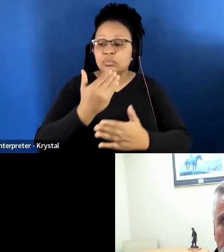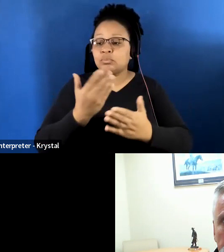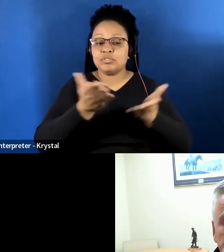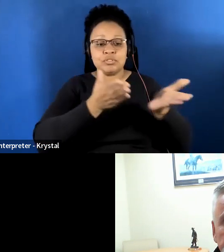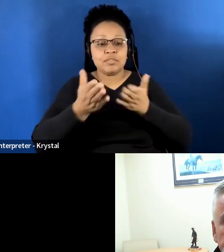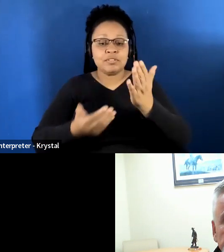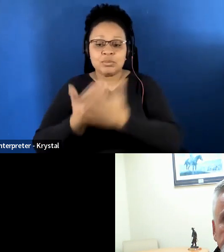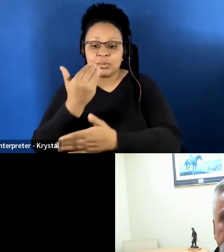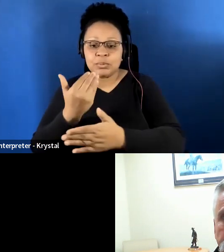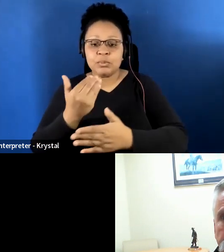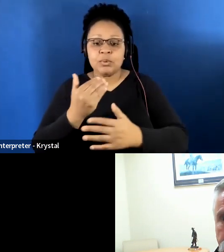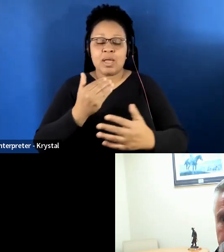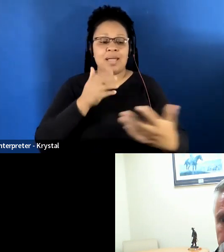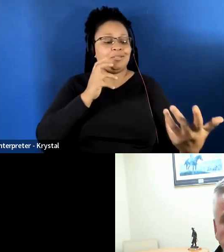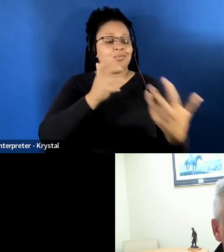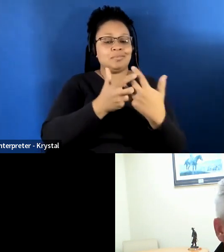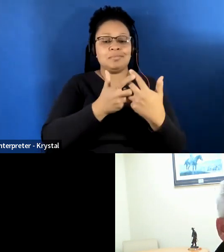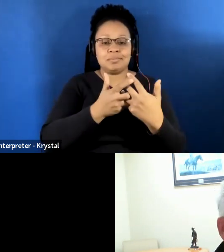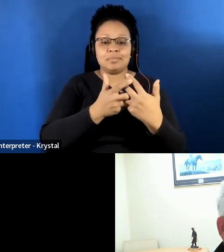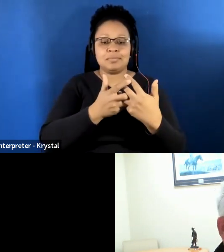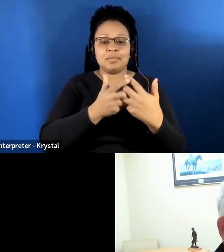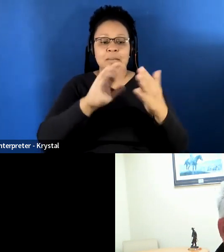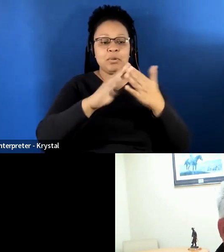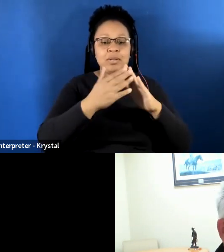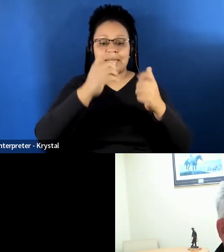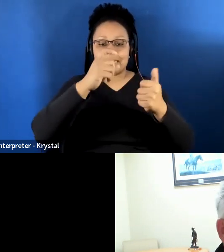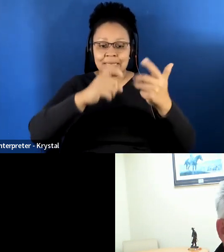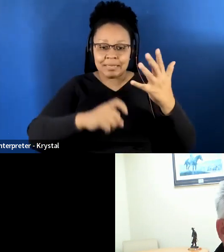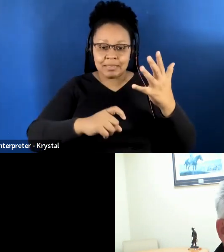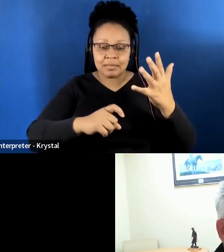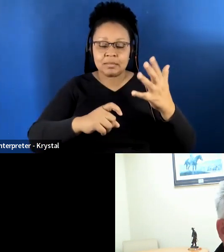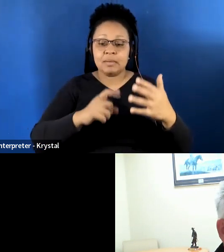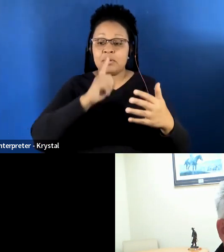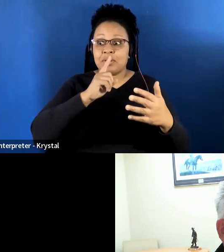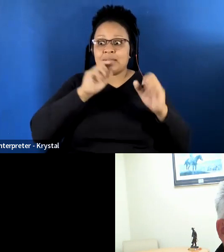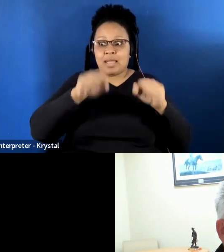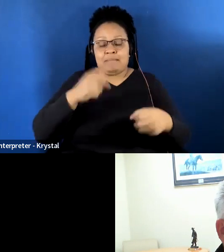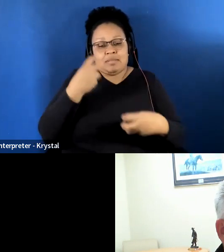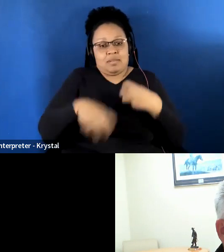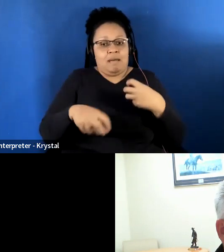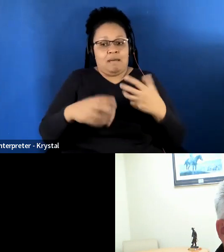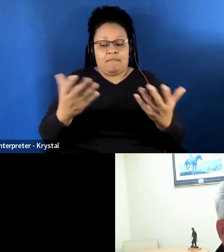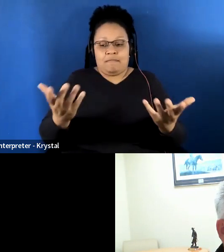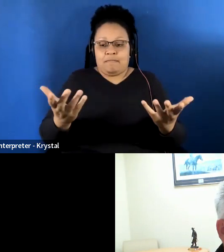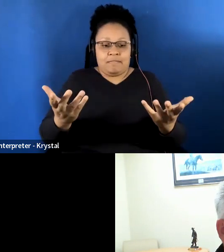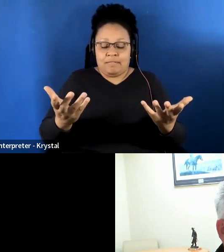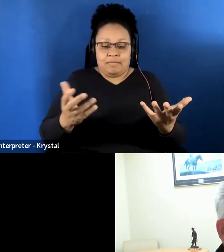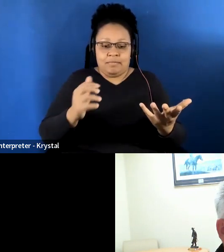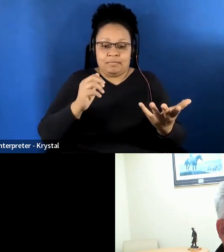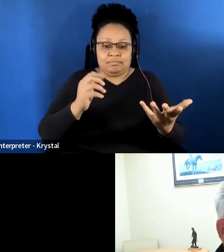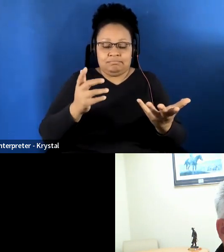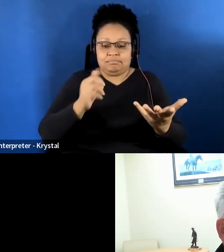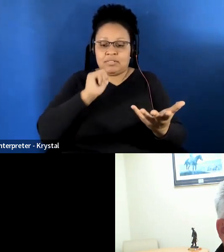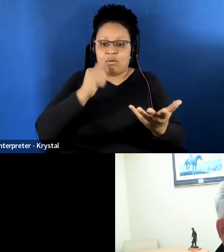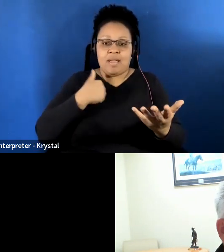to the needs of our community. But that can be very difficult, as you're saying, when you don't have